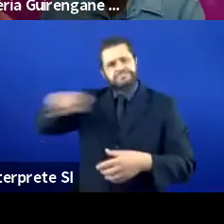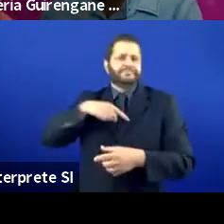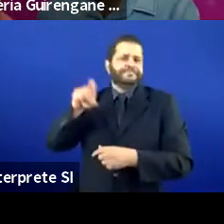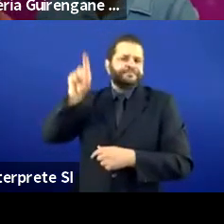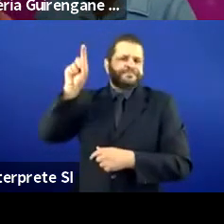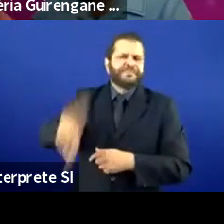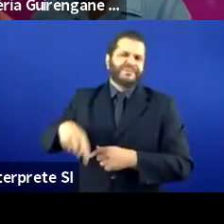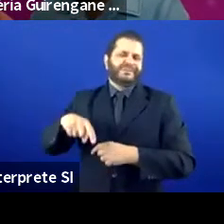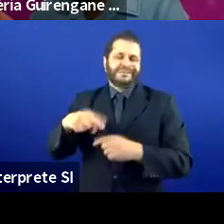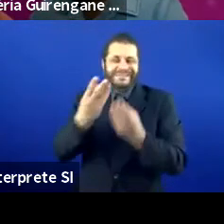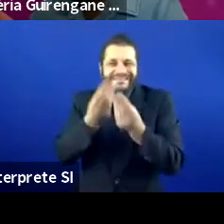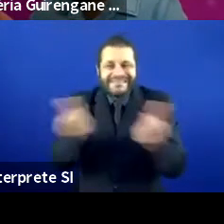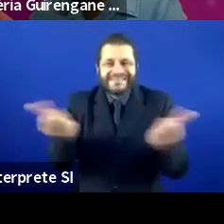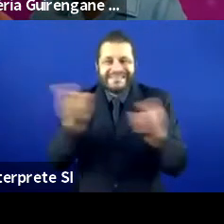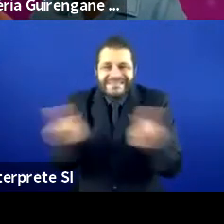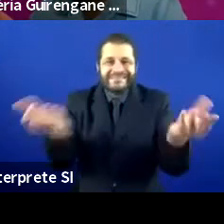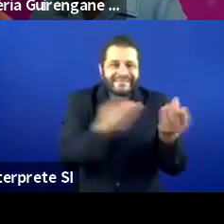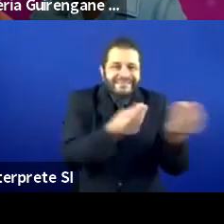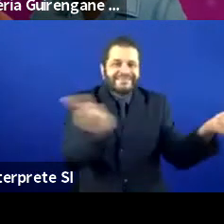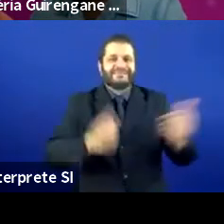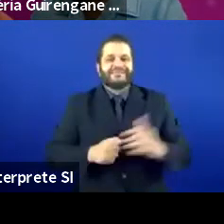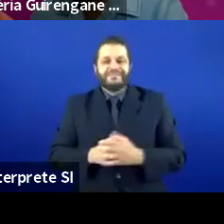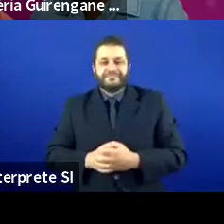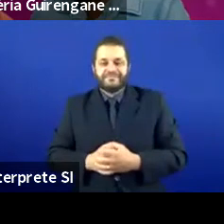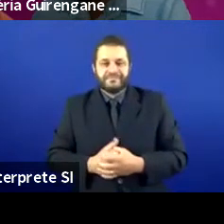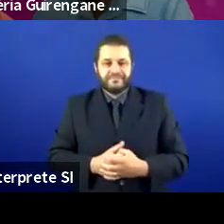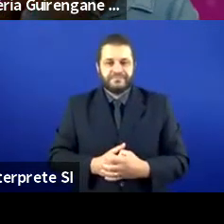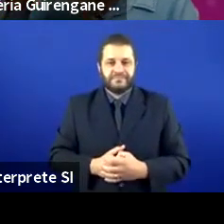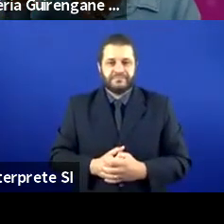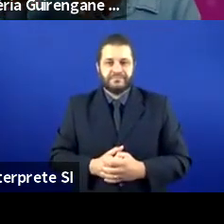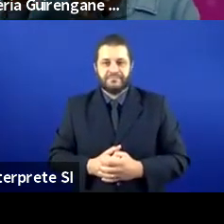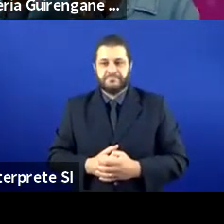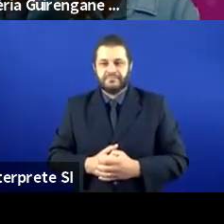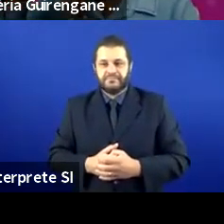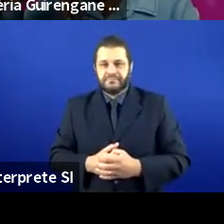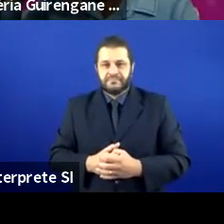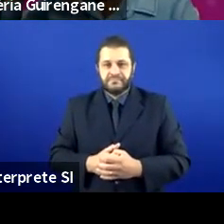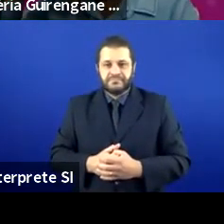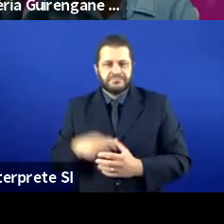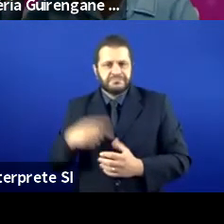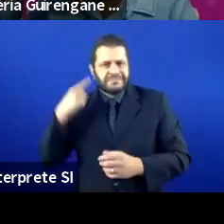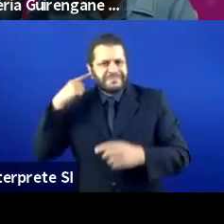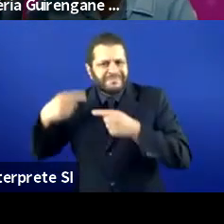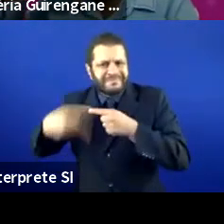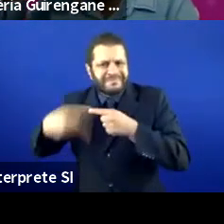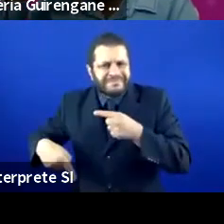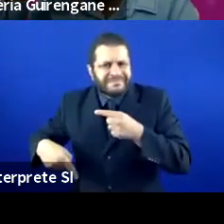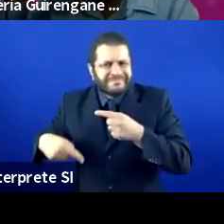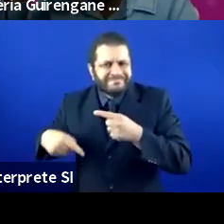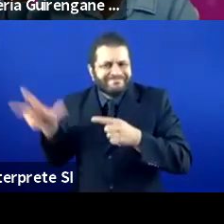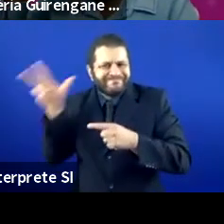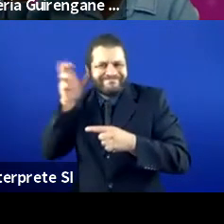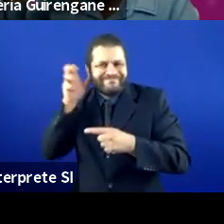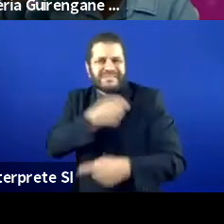humanos empezaba a explicar la historia de los derechos humanos del hombre y lo